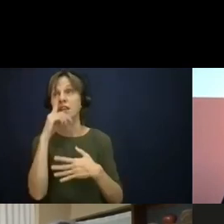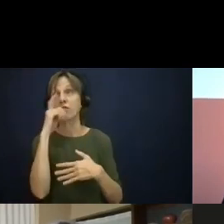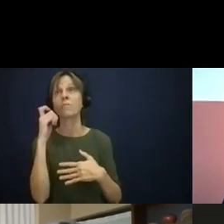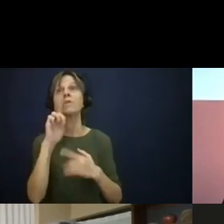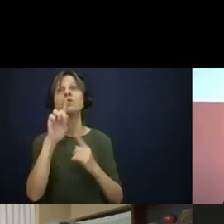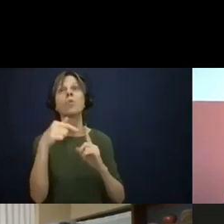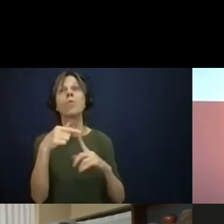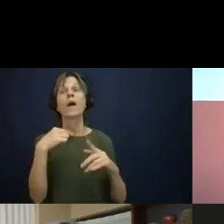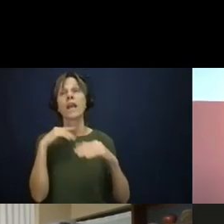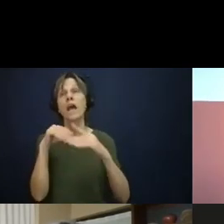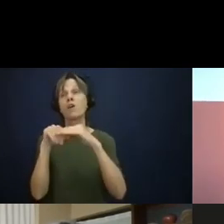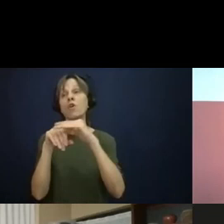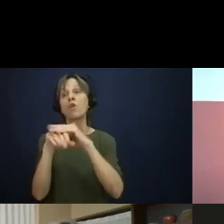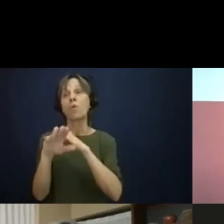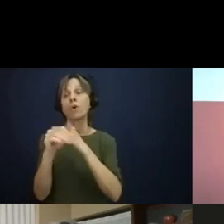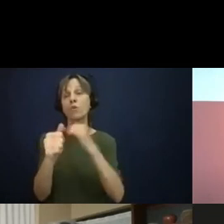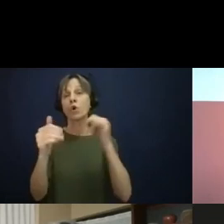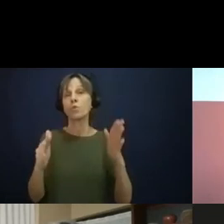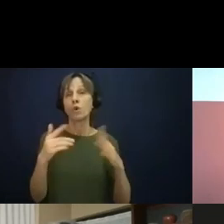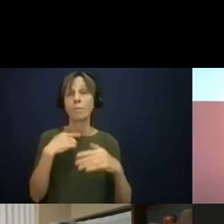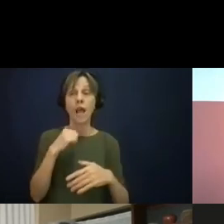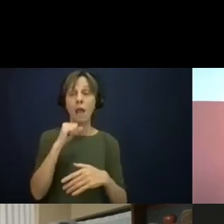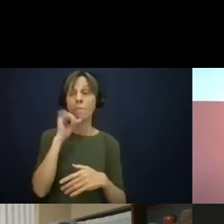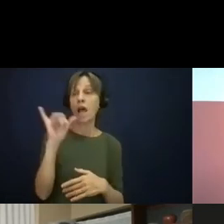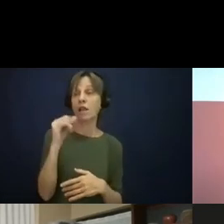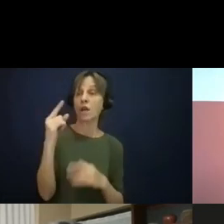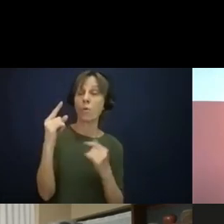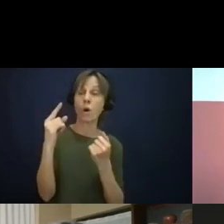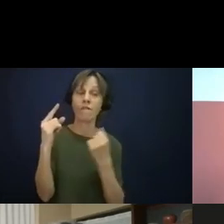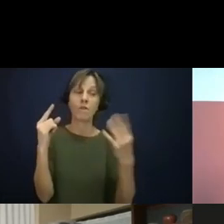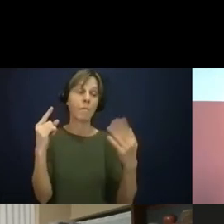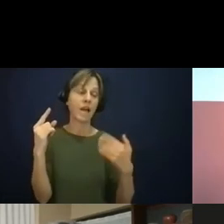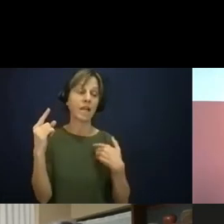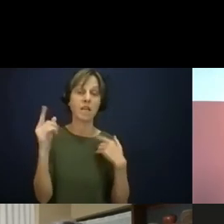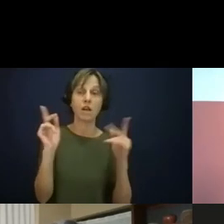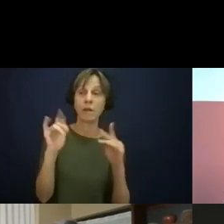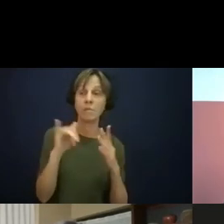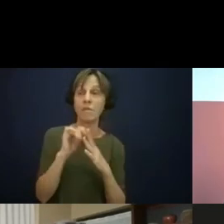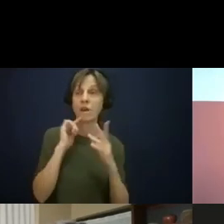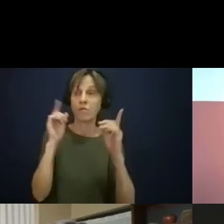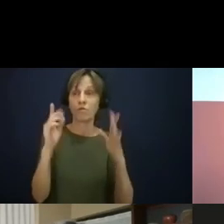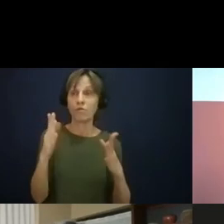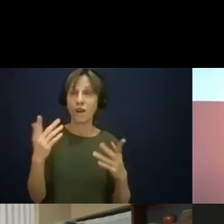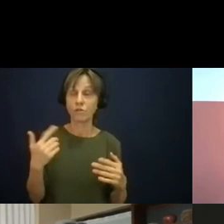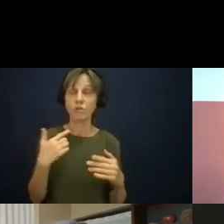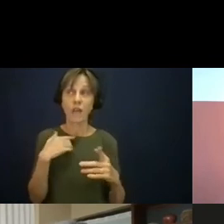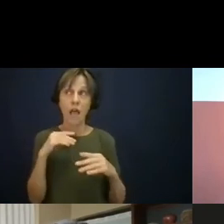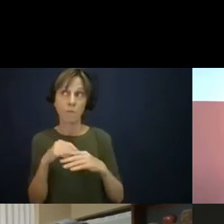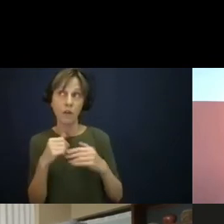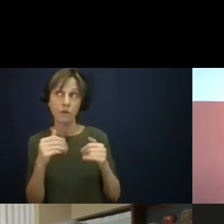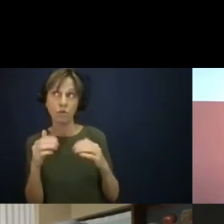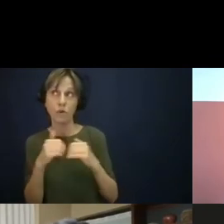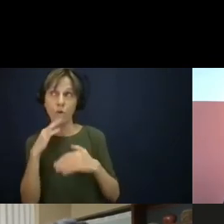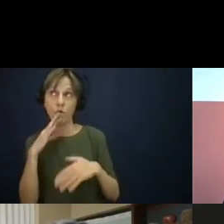into rooms, I'm not like one of many young people that are like directors. I'm in the room with like older adults